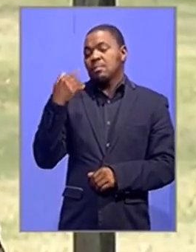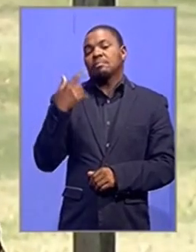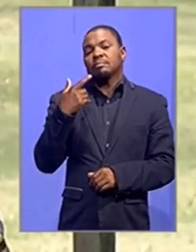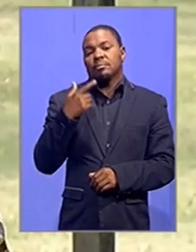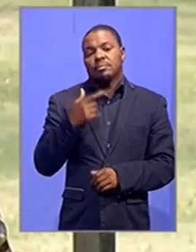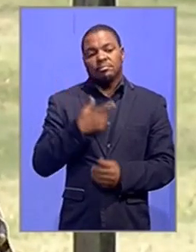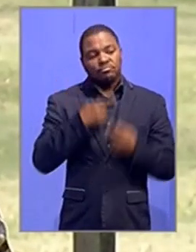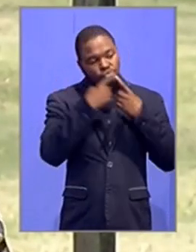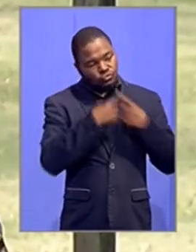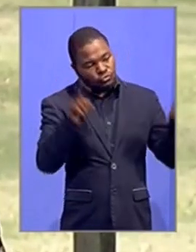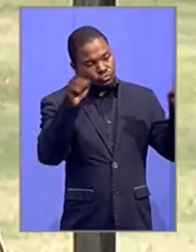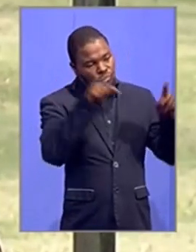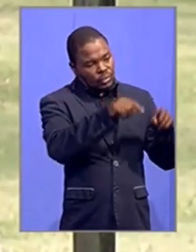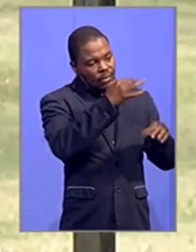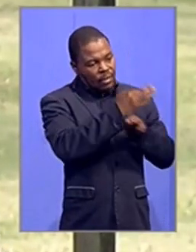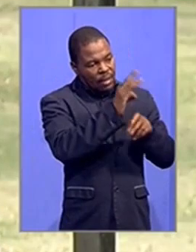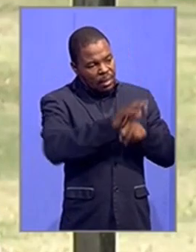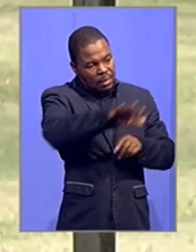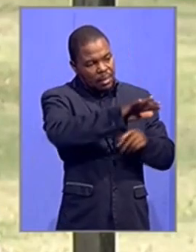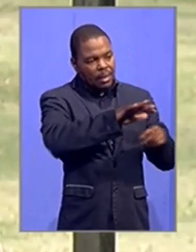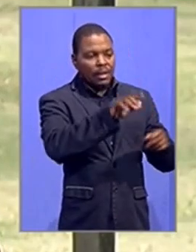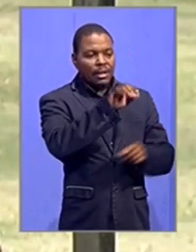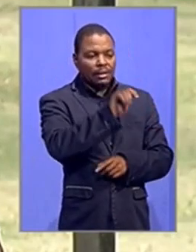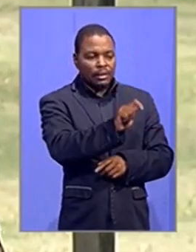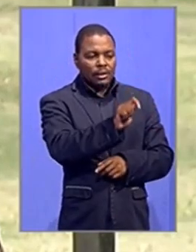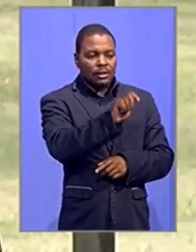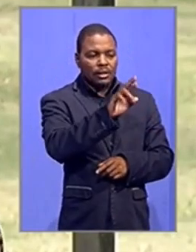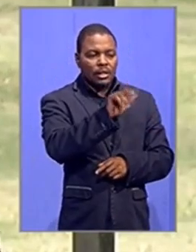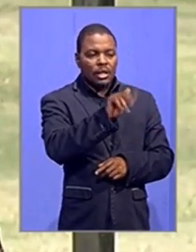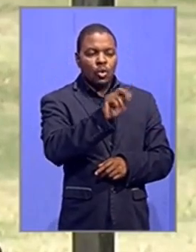le barutwana ba Tirelong Secondary School ka leano